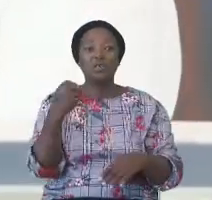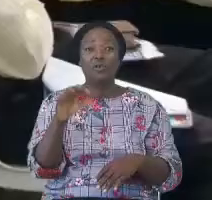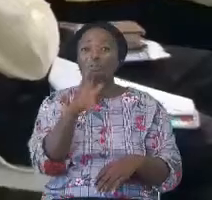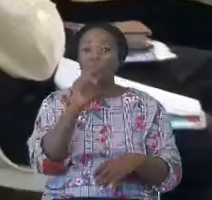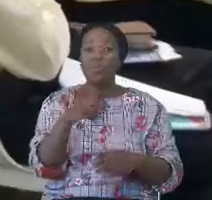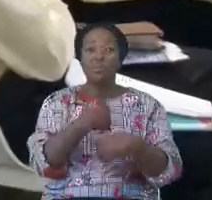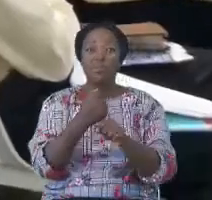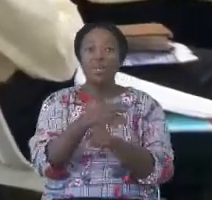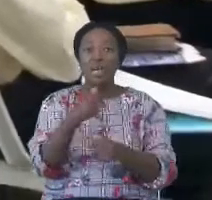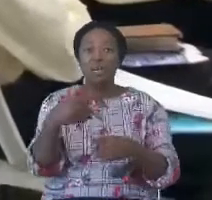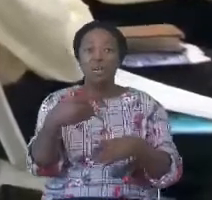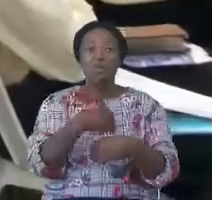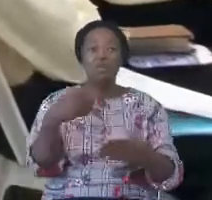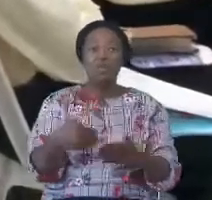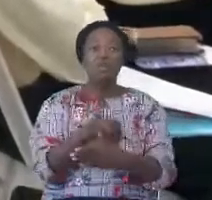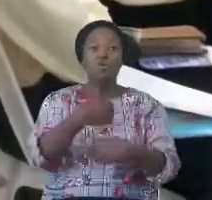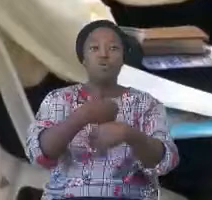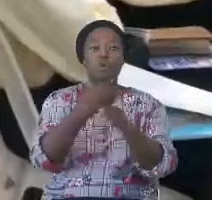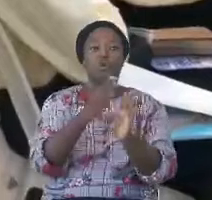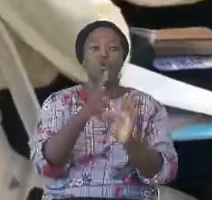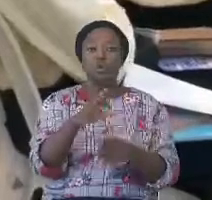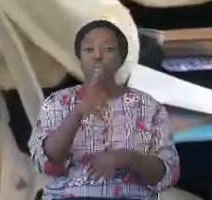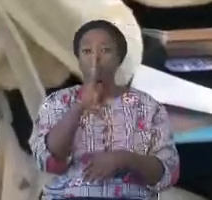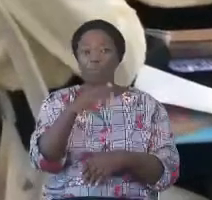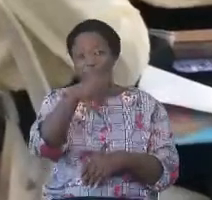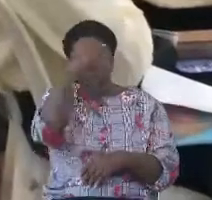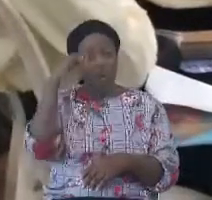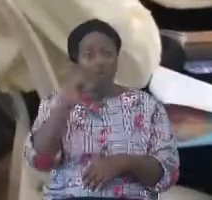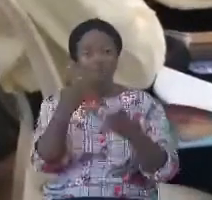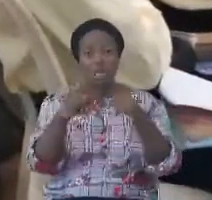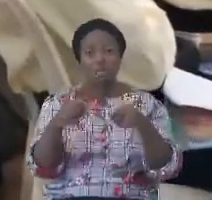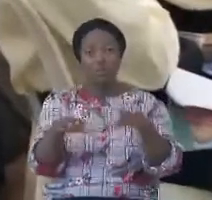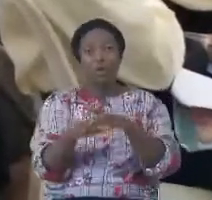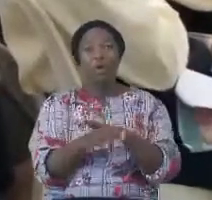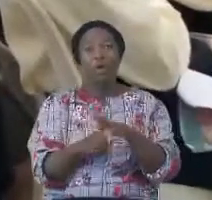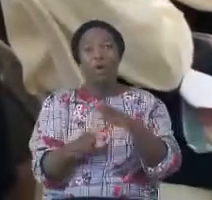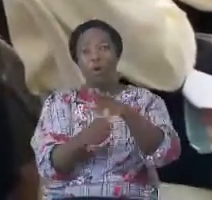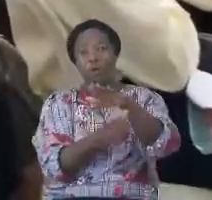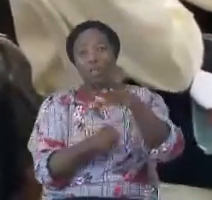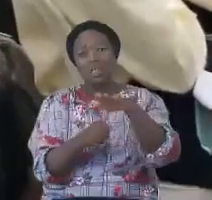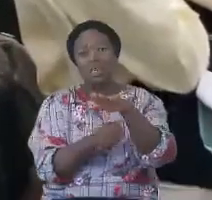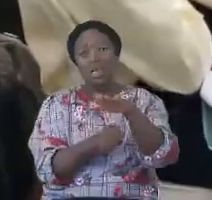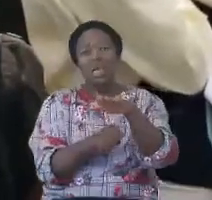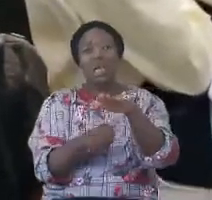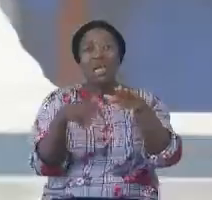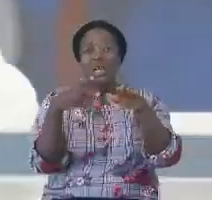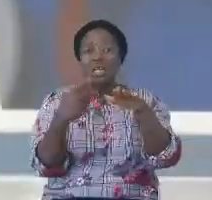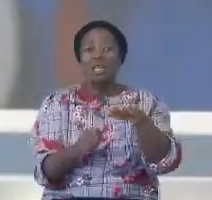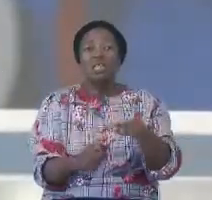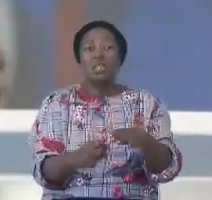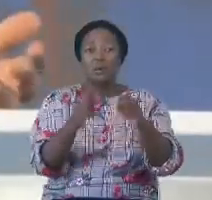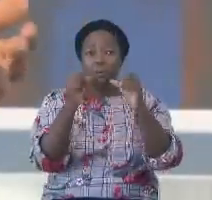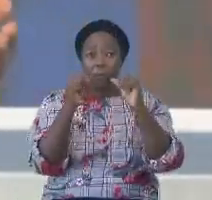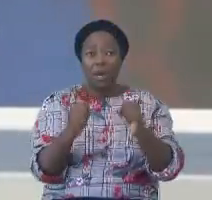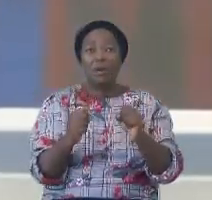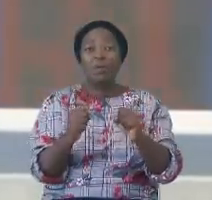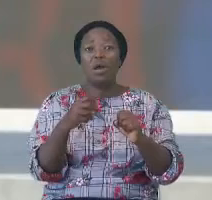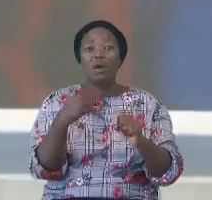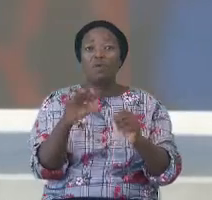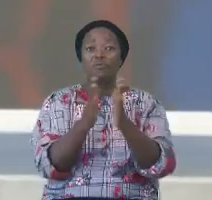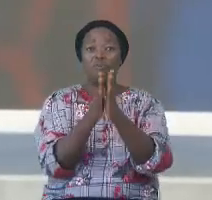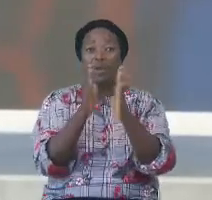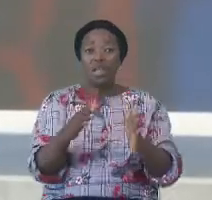will come in your life the wonder of being made a new creature because you came